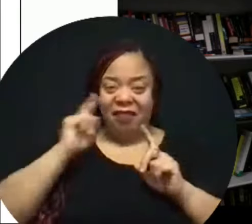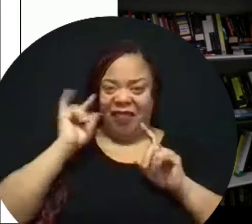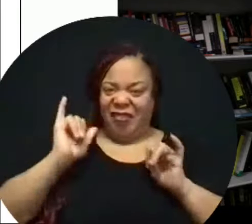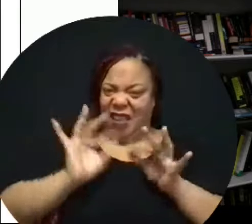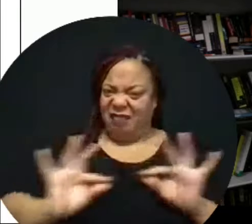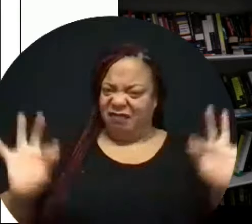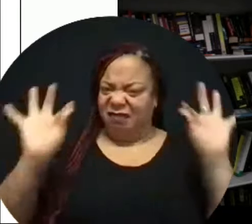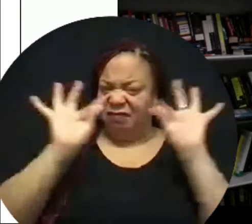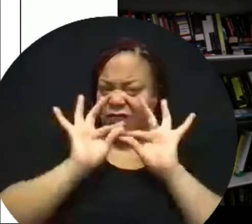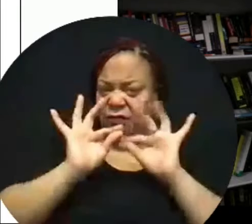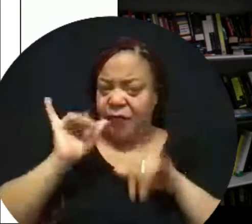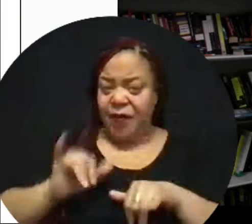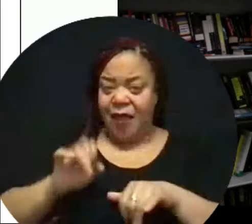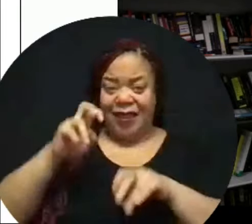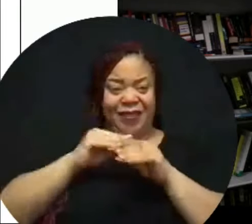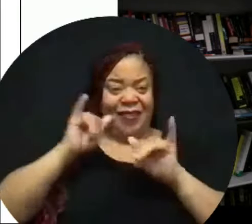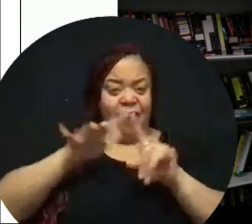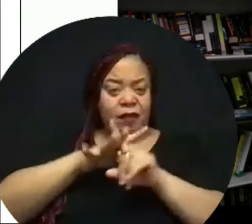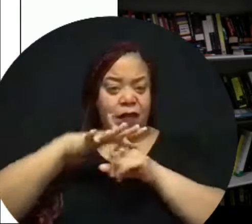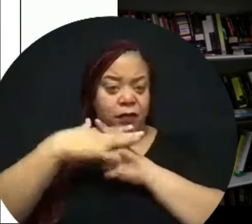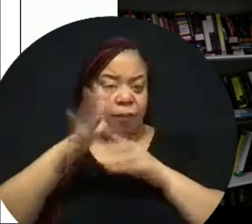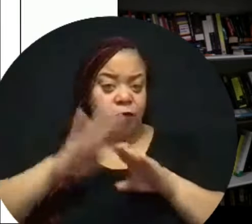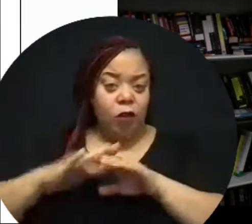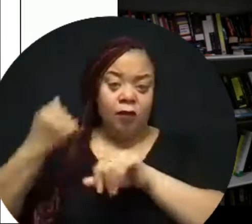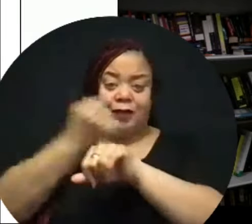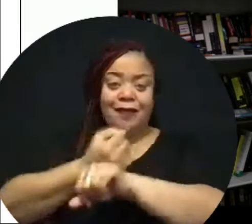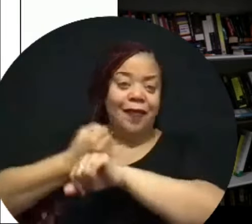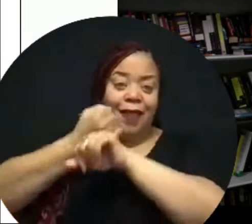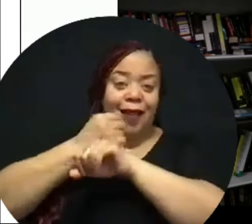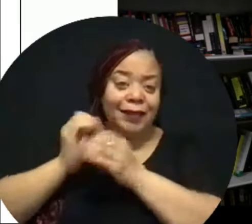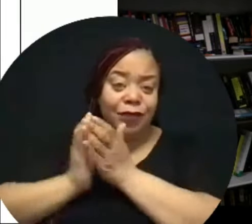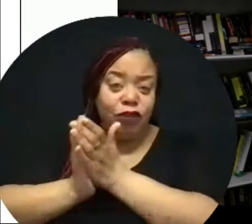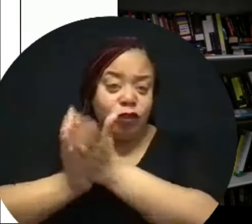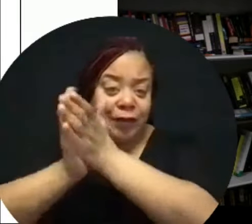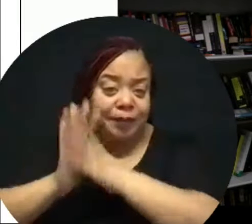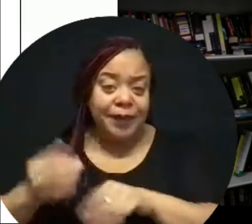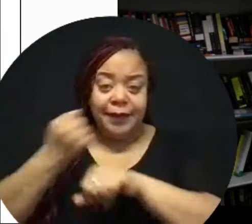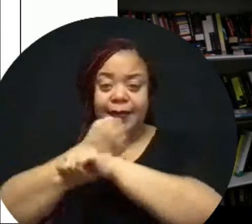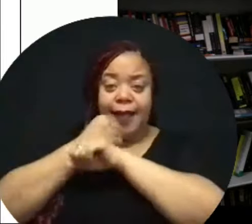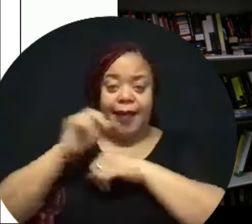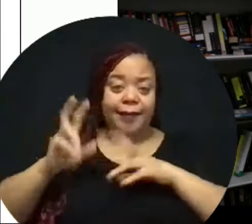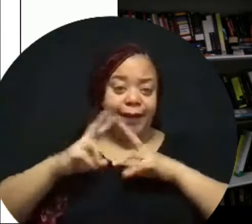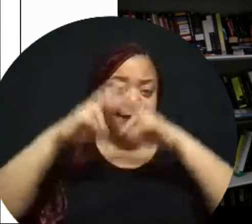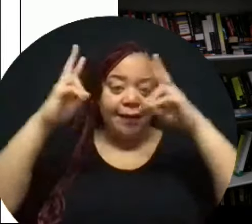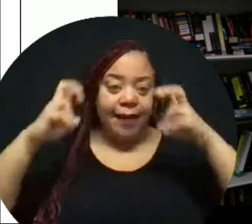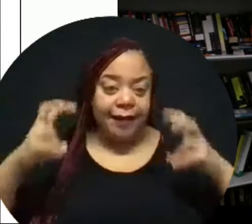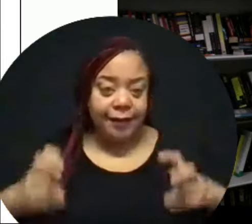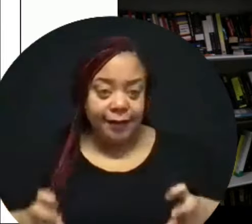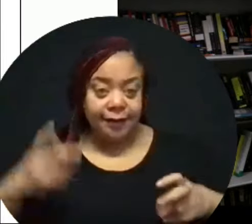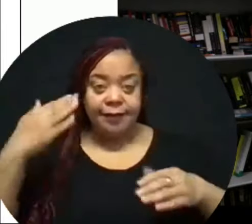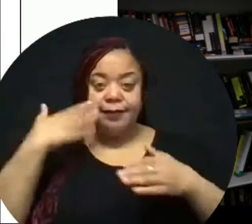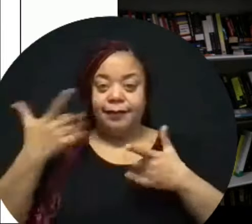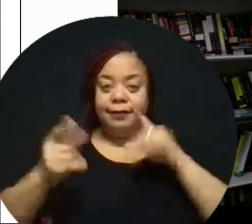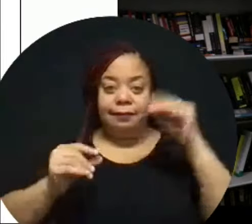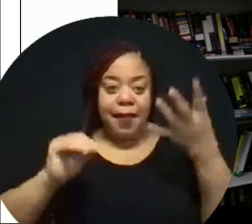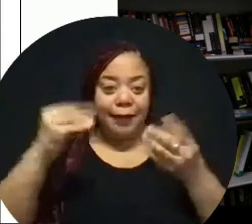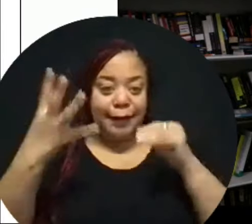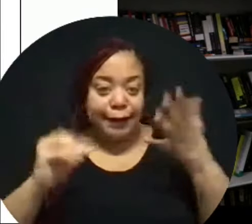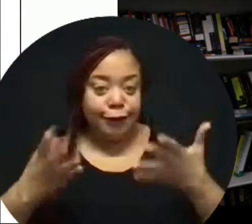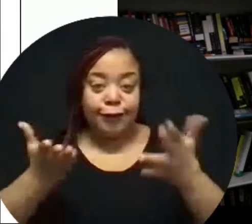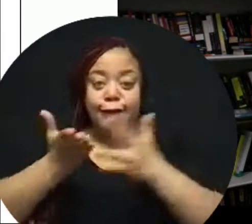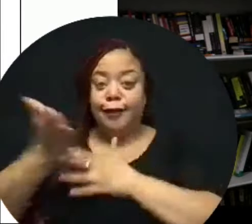nutritional violence between the nexus of the prison and our communities, that there's all kinds of alternatives that